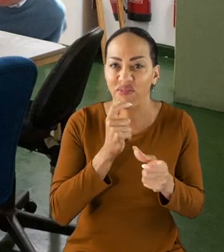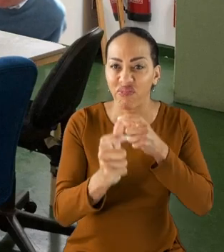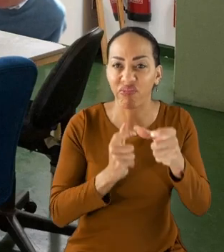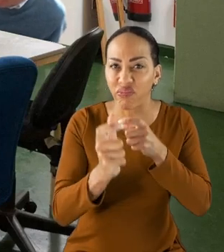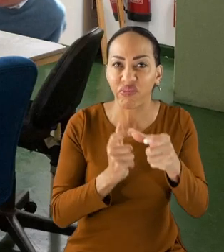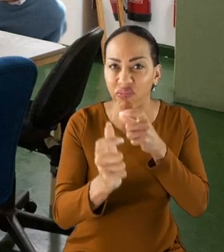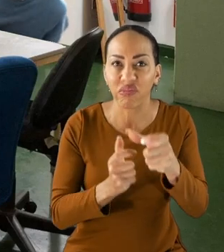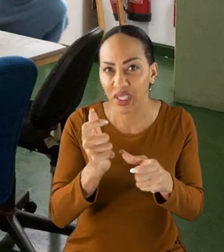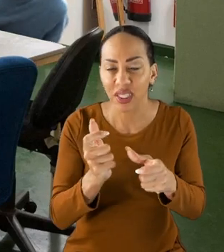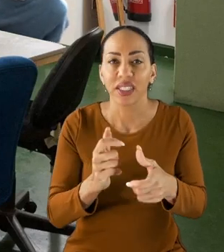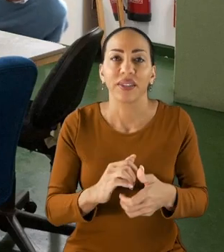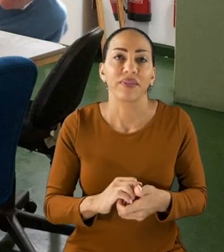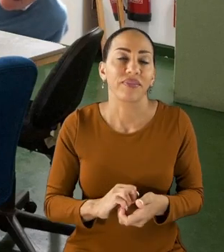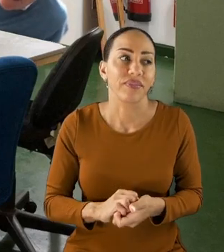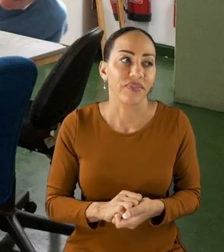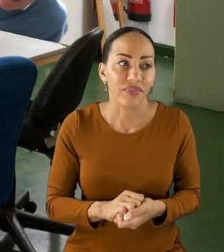of more and more